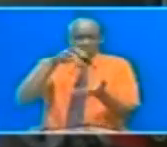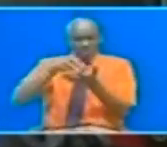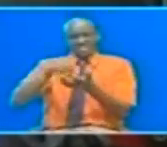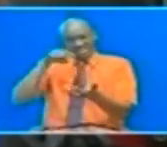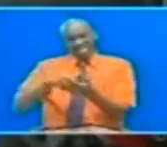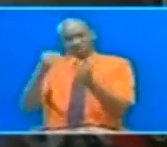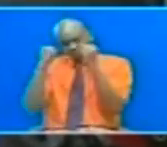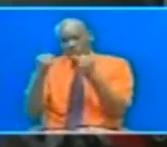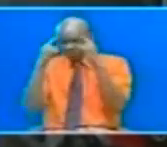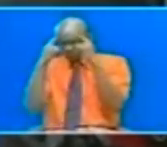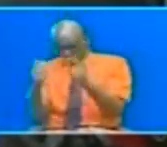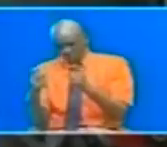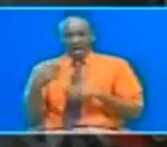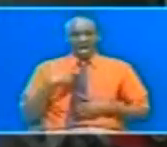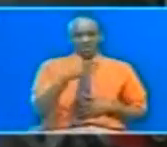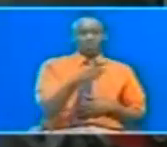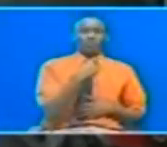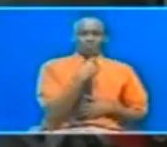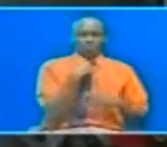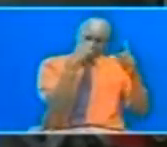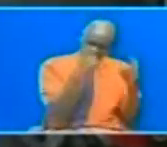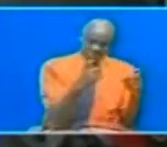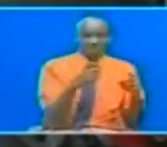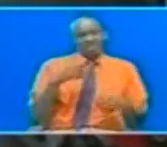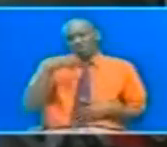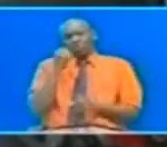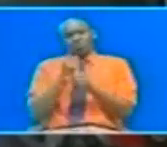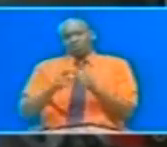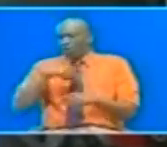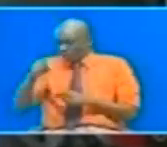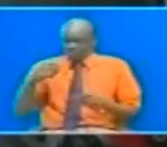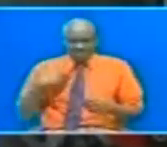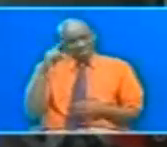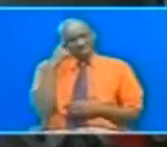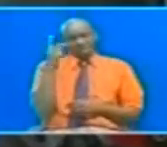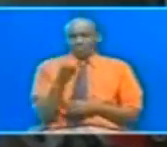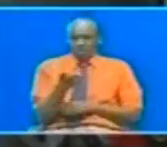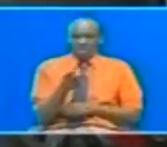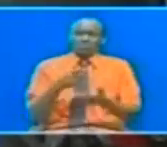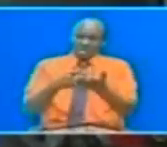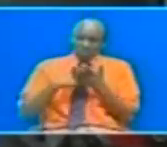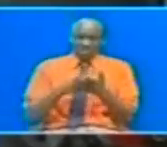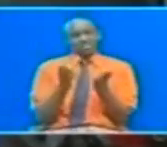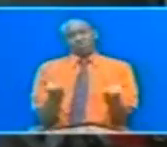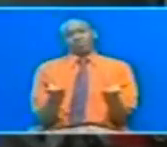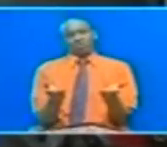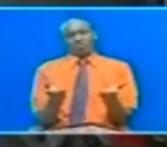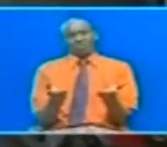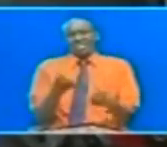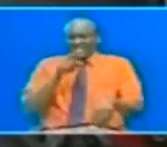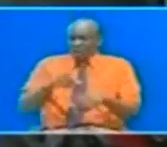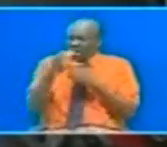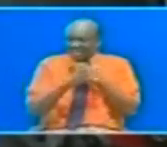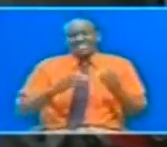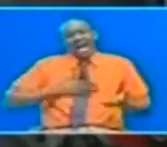it's not having enough money, the unions needs to be humane, needs to be considerate in negotiations and demands. Since this is our